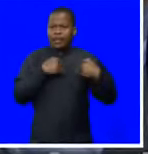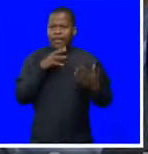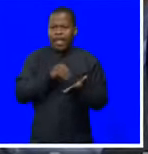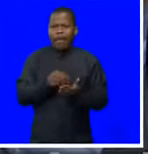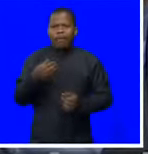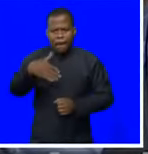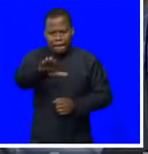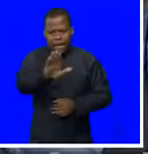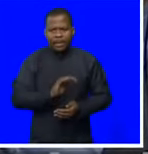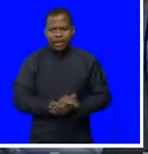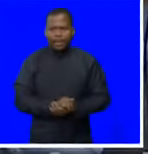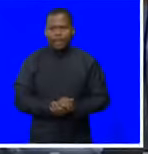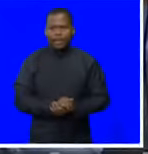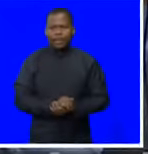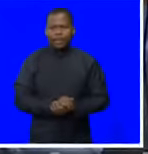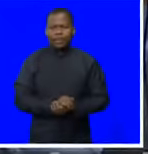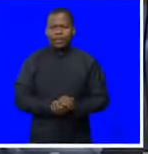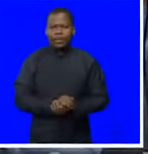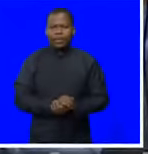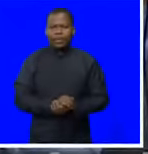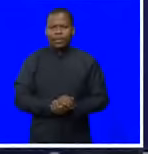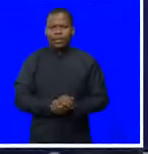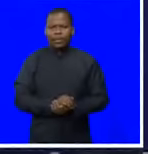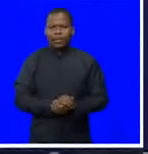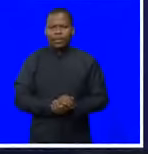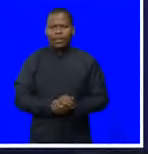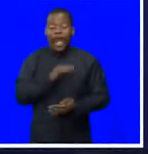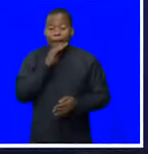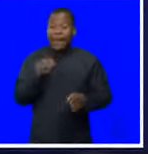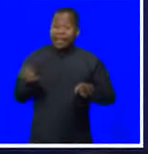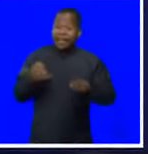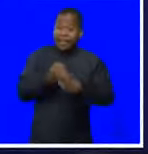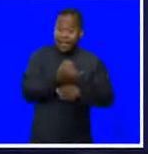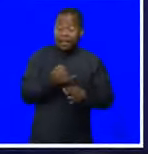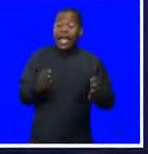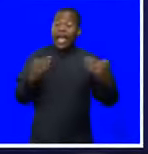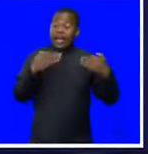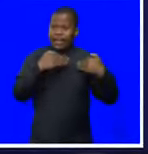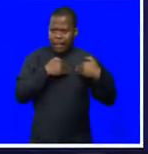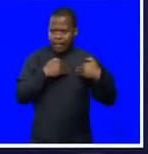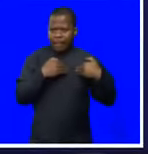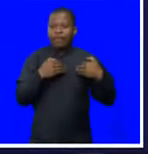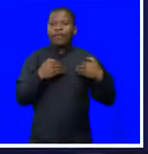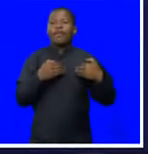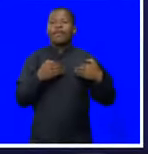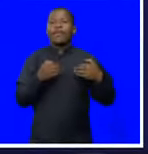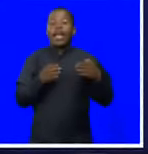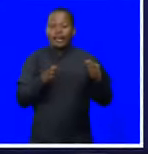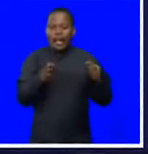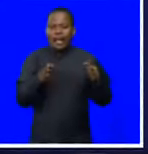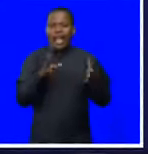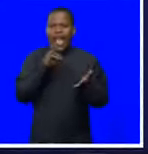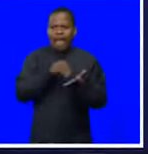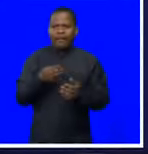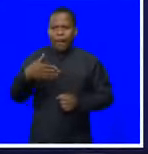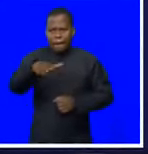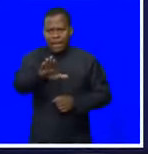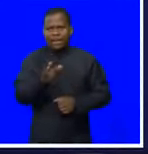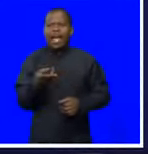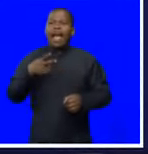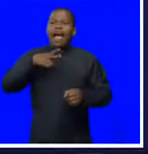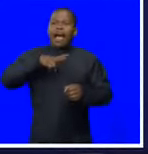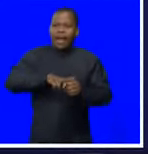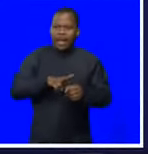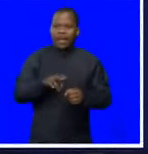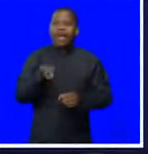concerns should be permanently resolved as soon as possible. I want to repeat once again that for the Islamic Republic of Iran,